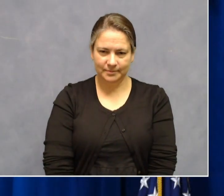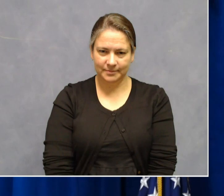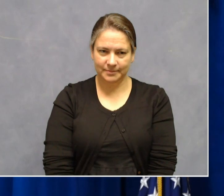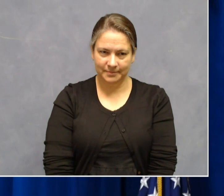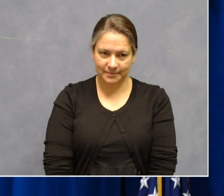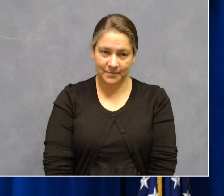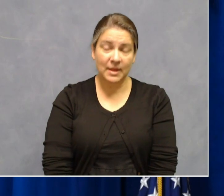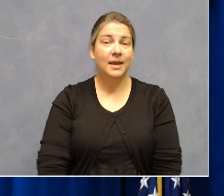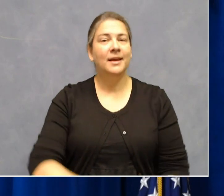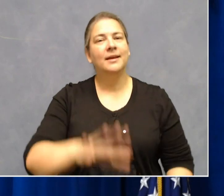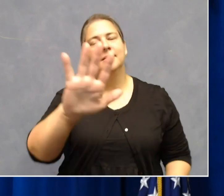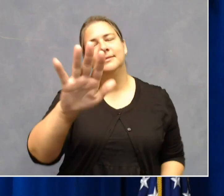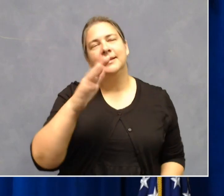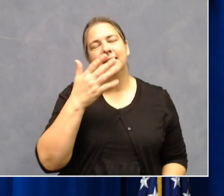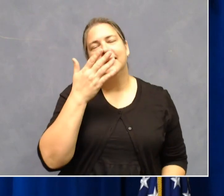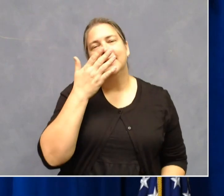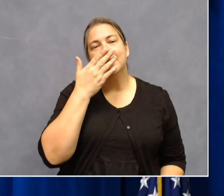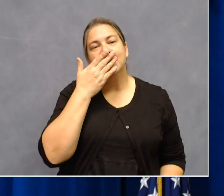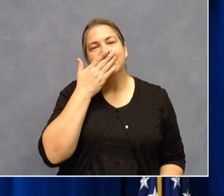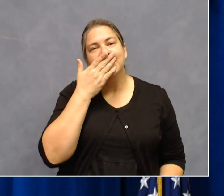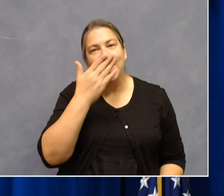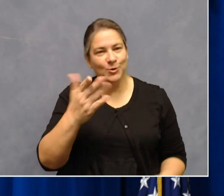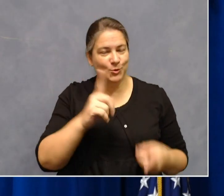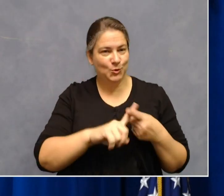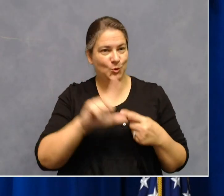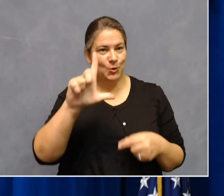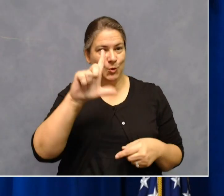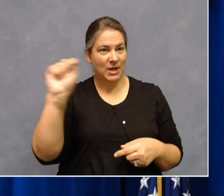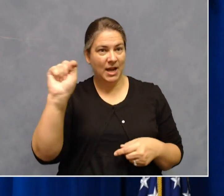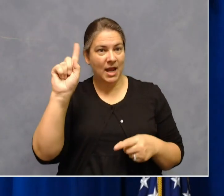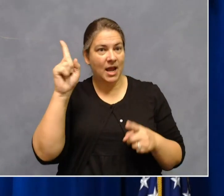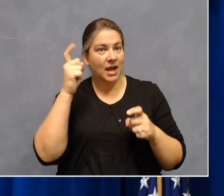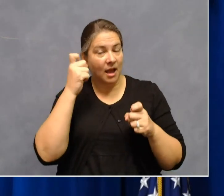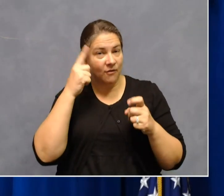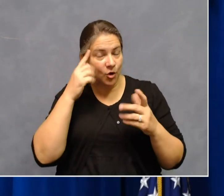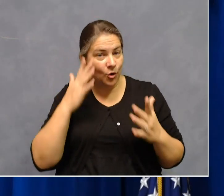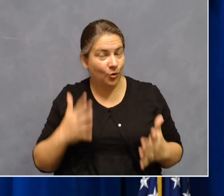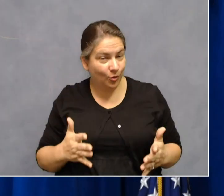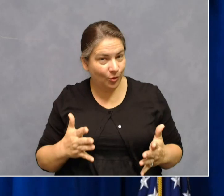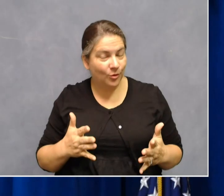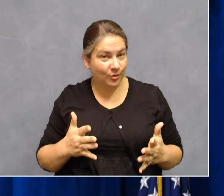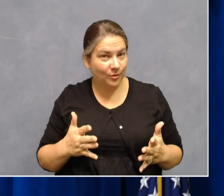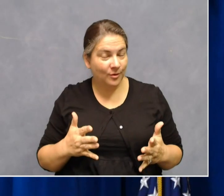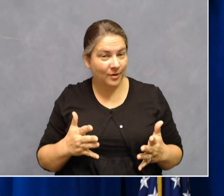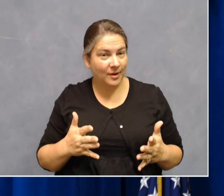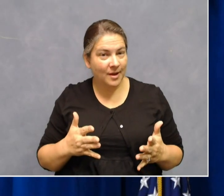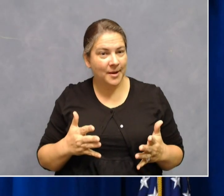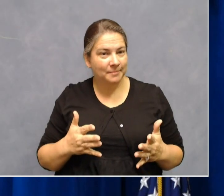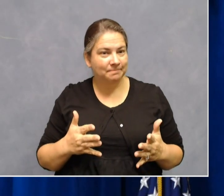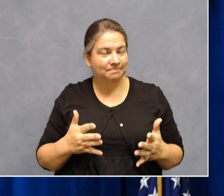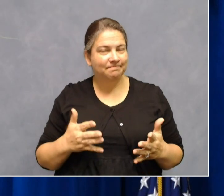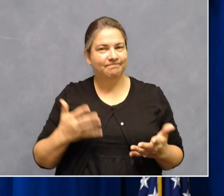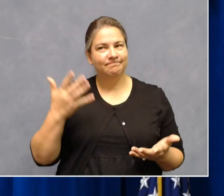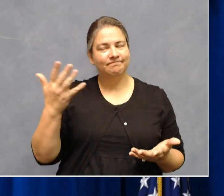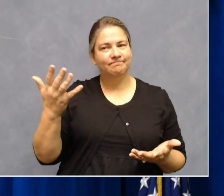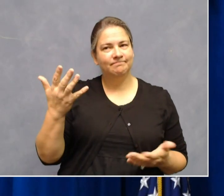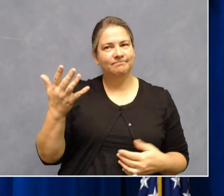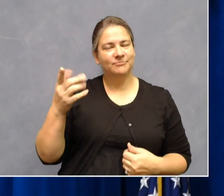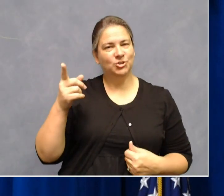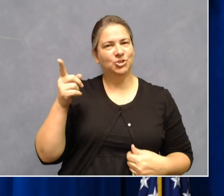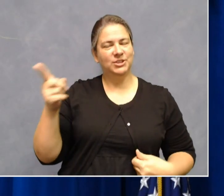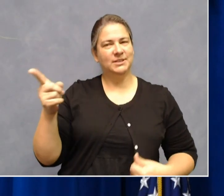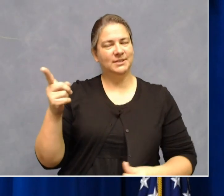Thank you to our Lieutenant Governor. Having an active educator, at least